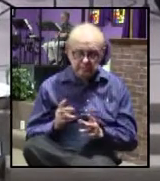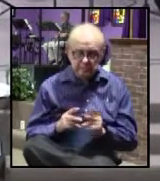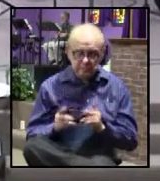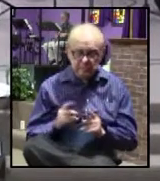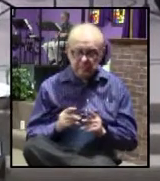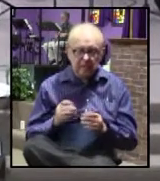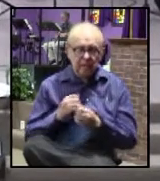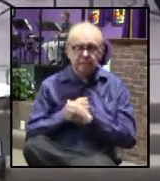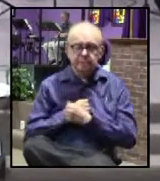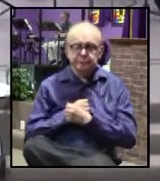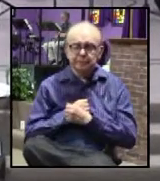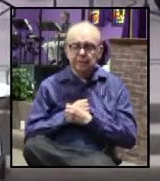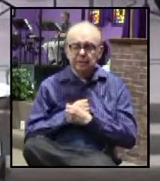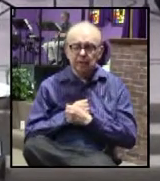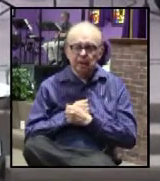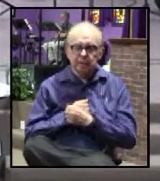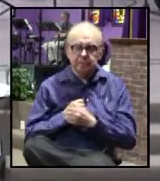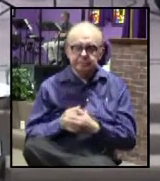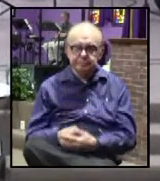people love.